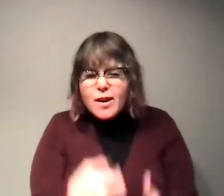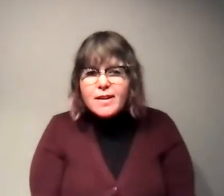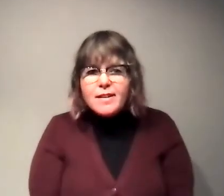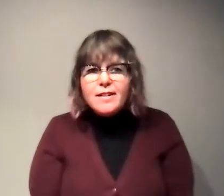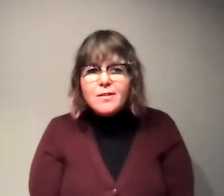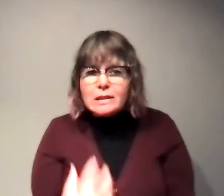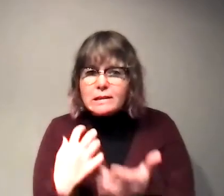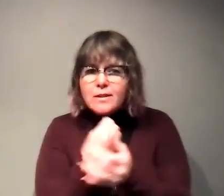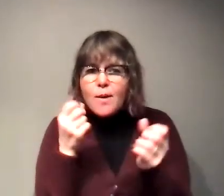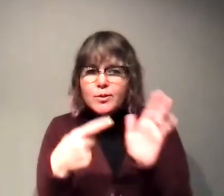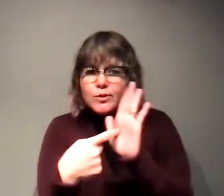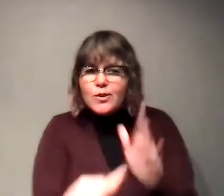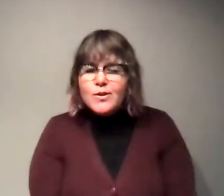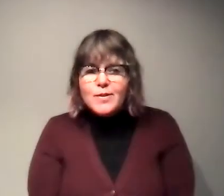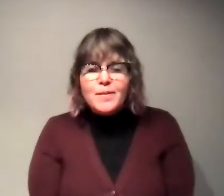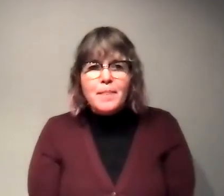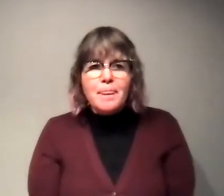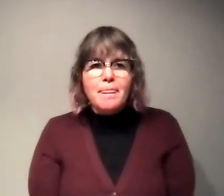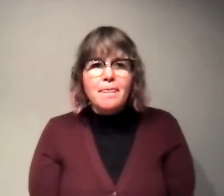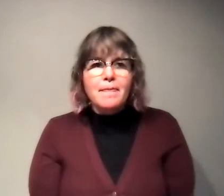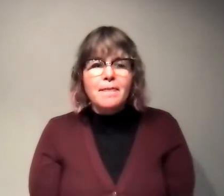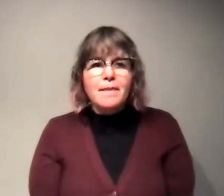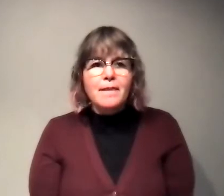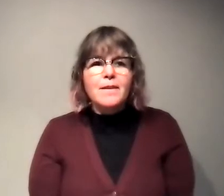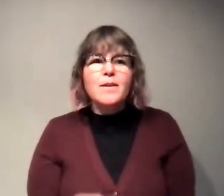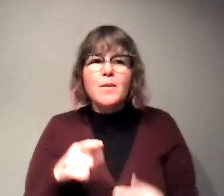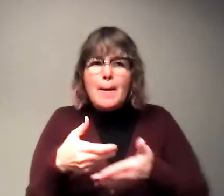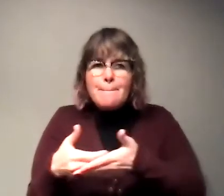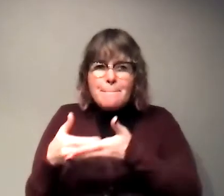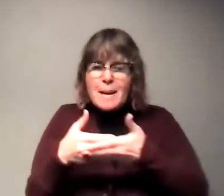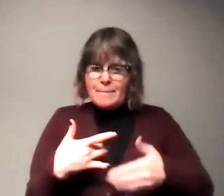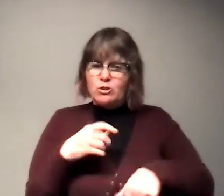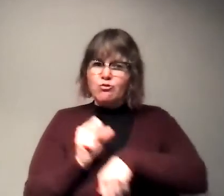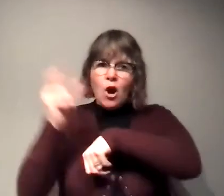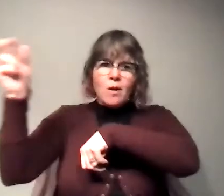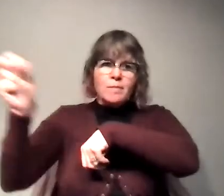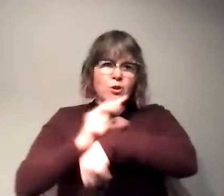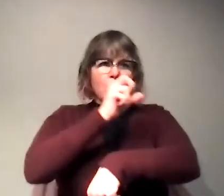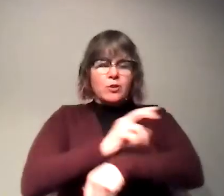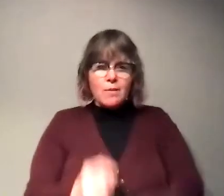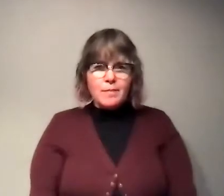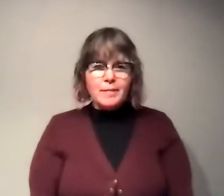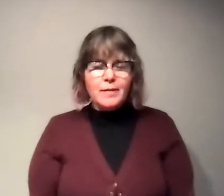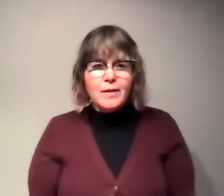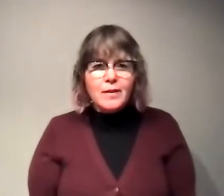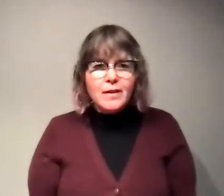opportunity, so why not? There you go. Oop. When they're babies, they jump, and it is so silly. Okay.